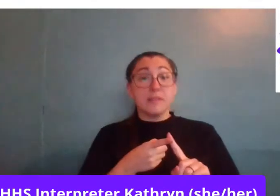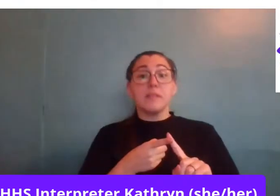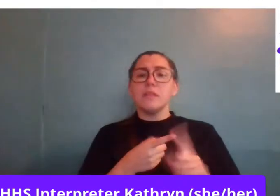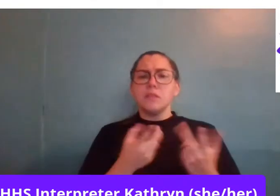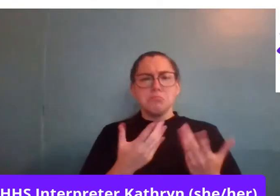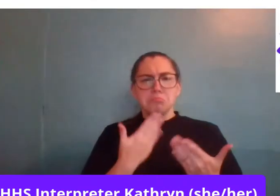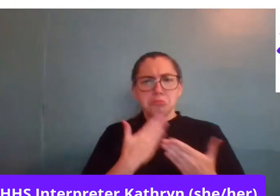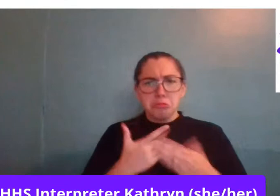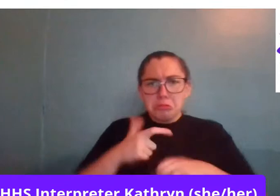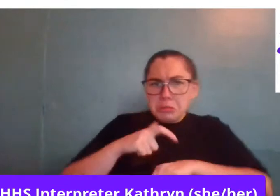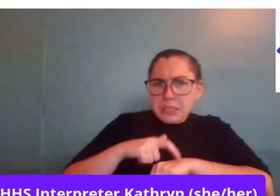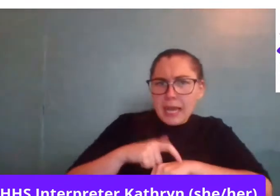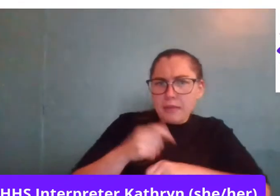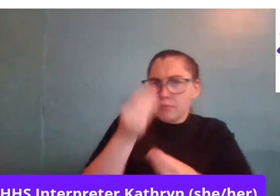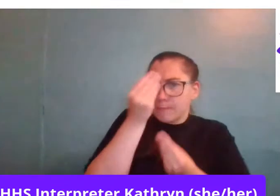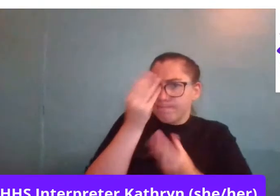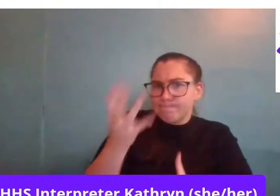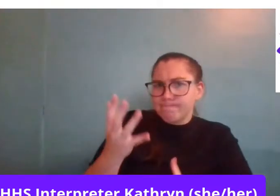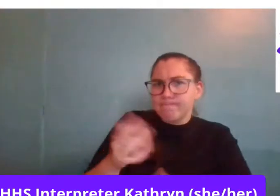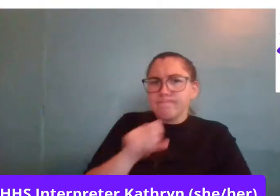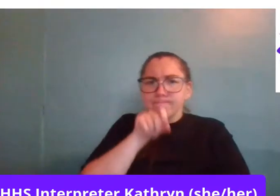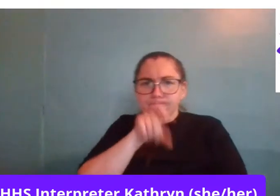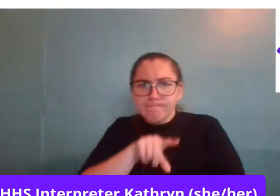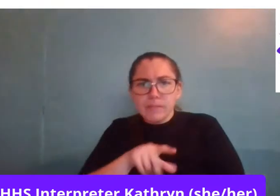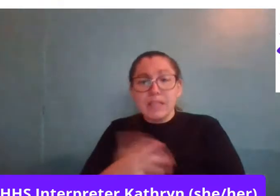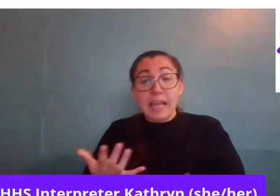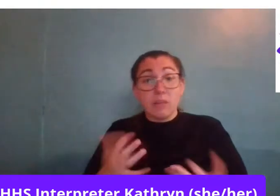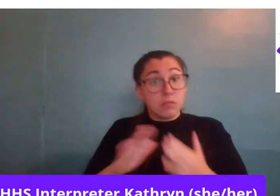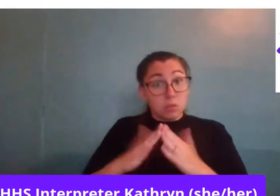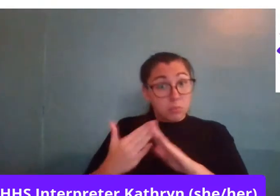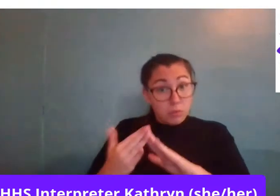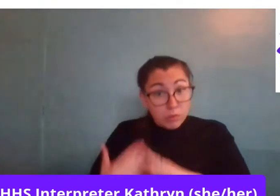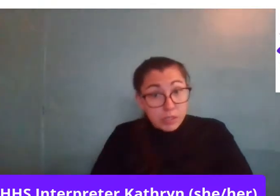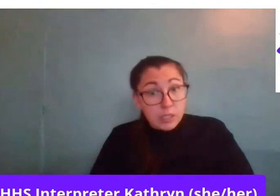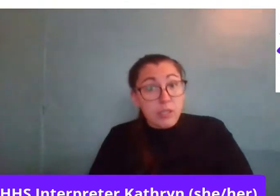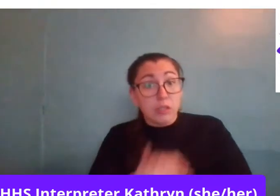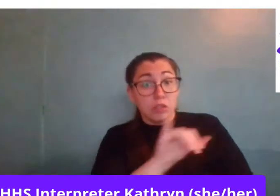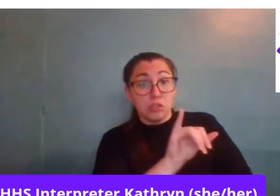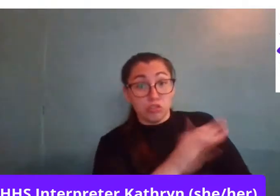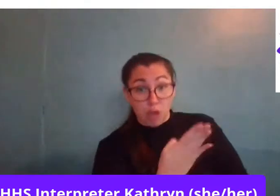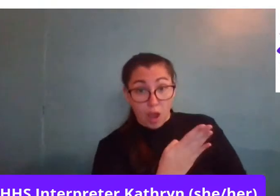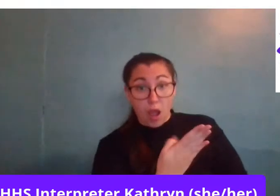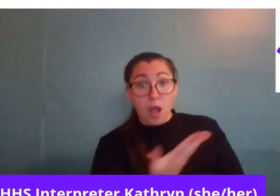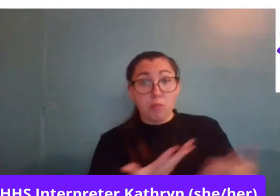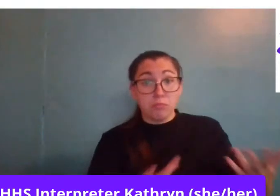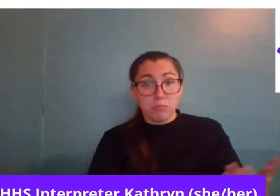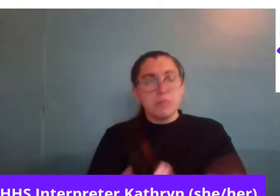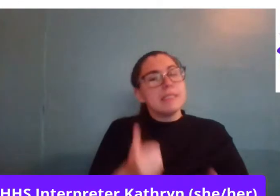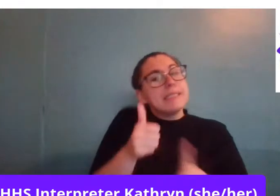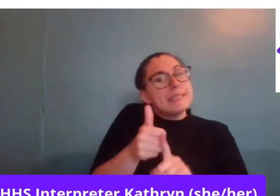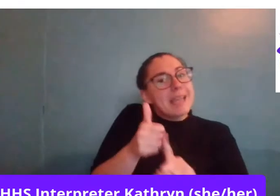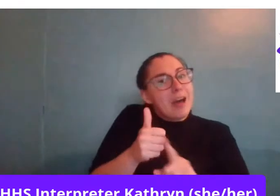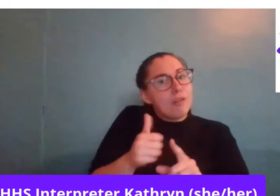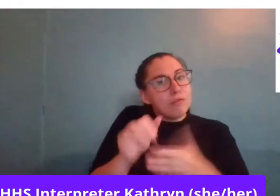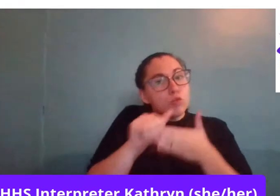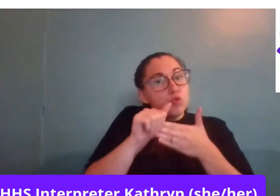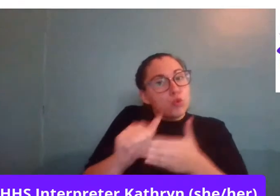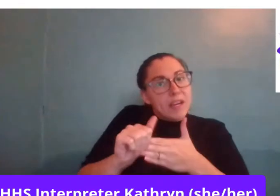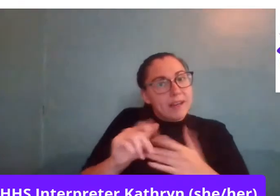our community, when we're on a job. And so I think that as part of a self-directed life,